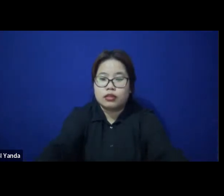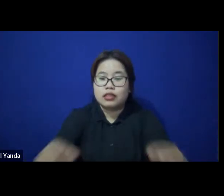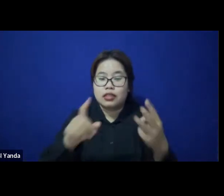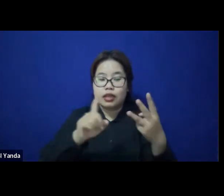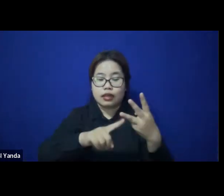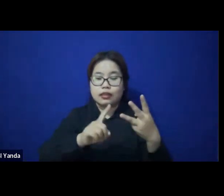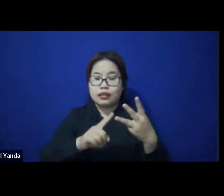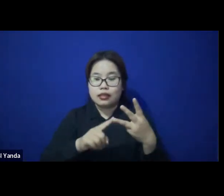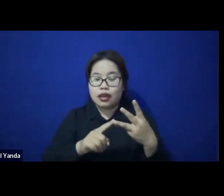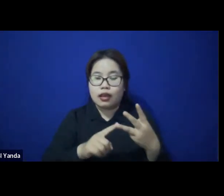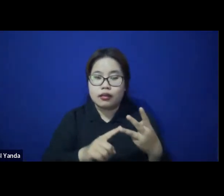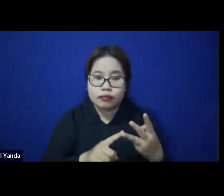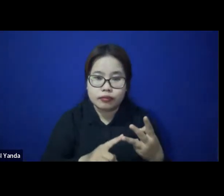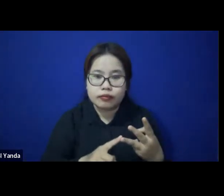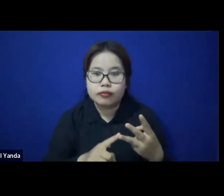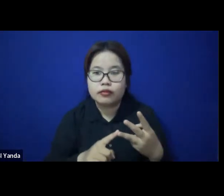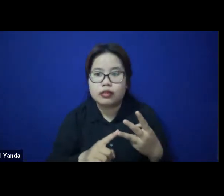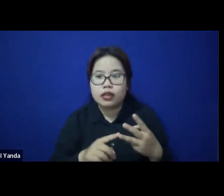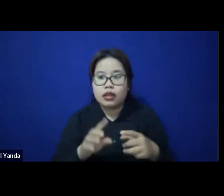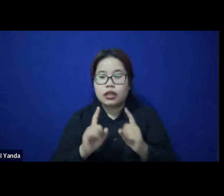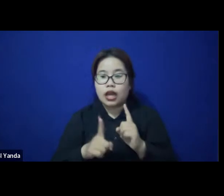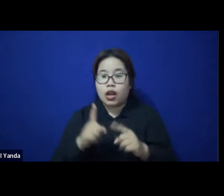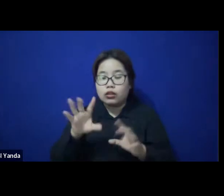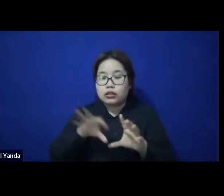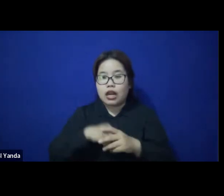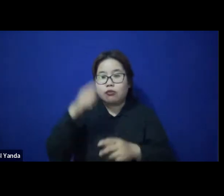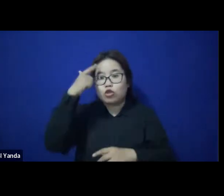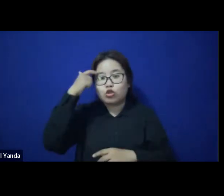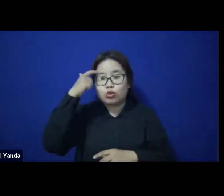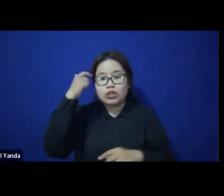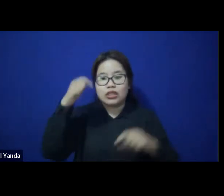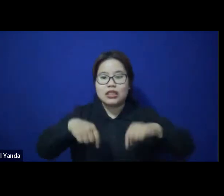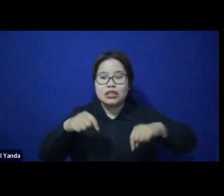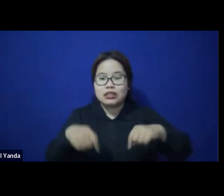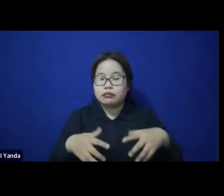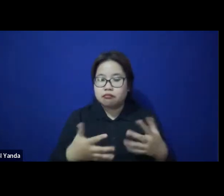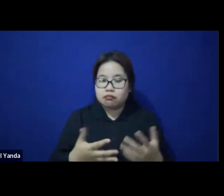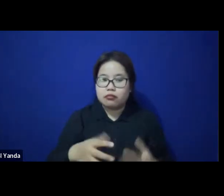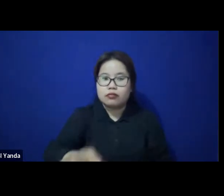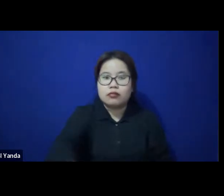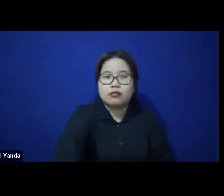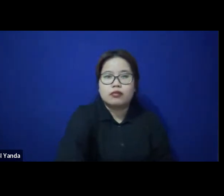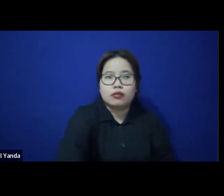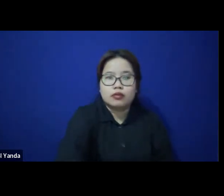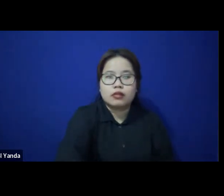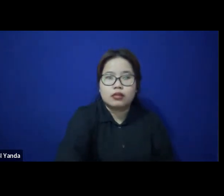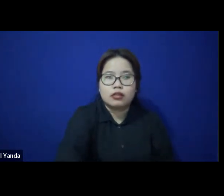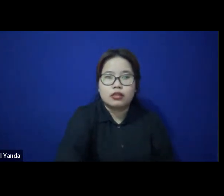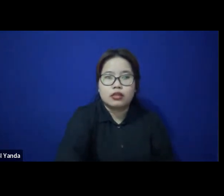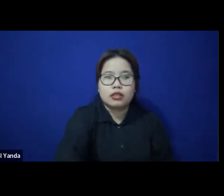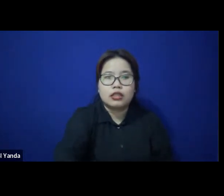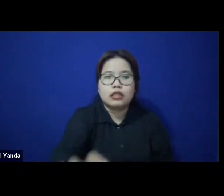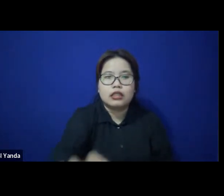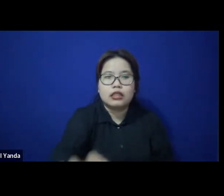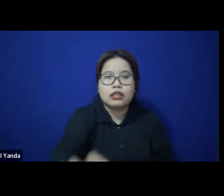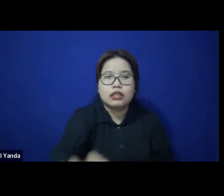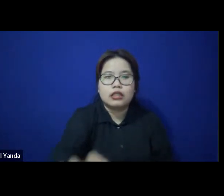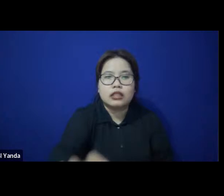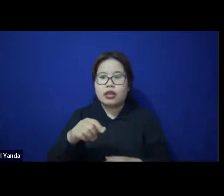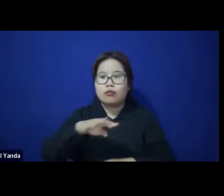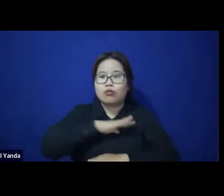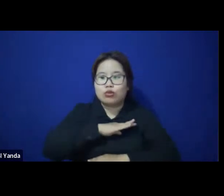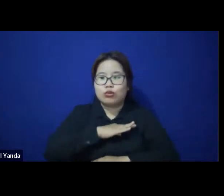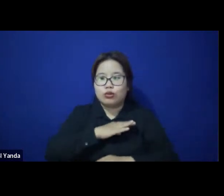people in this particular study, who need help with healthcare activities, which could be anything from getting to the